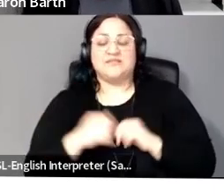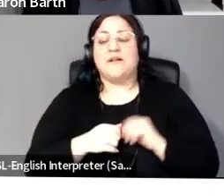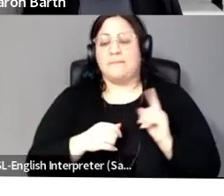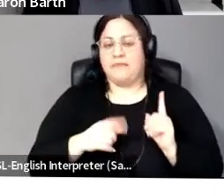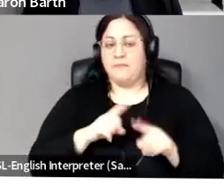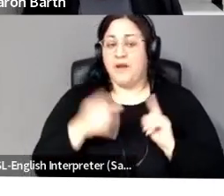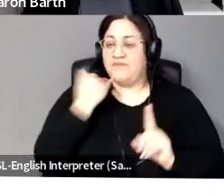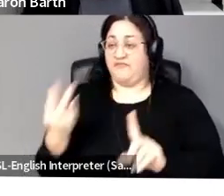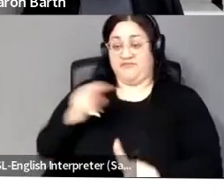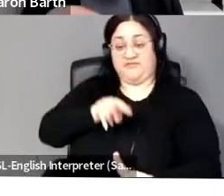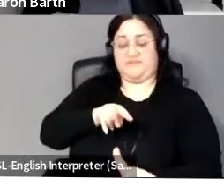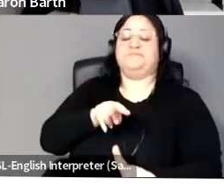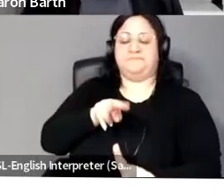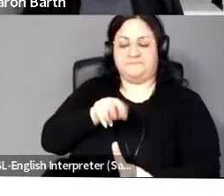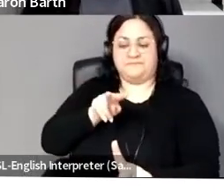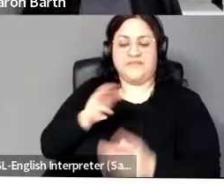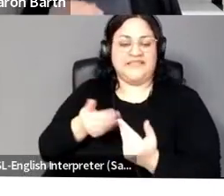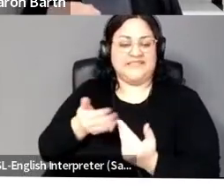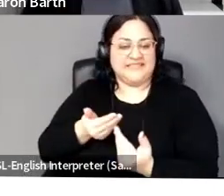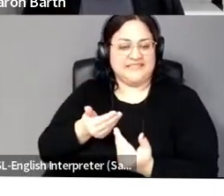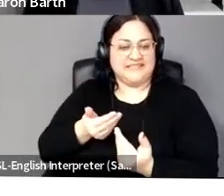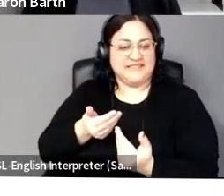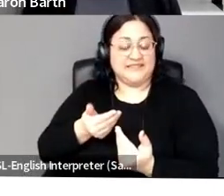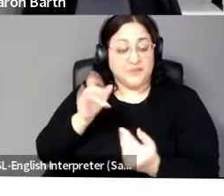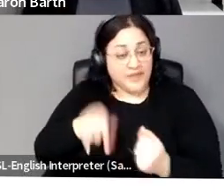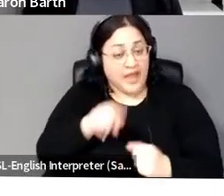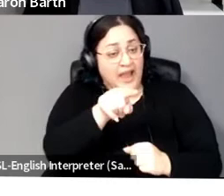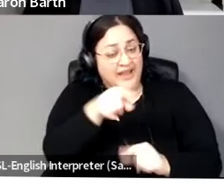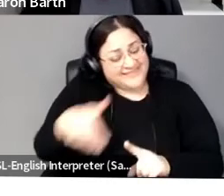instinct. That's based on these biases.